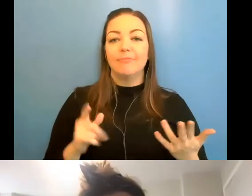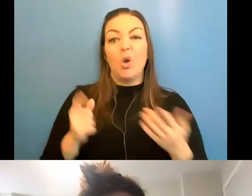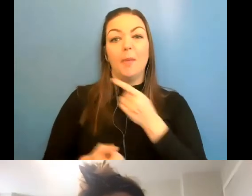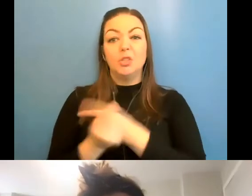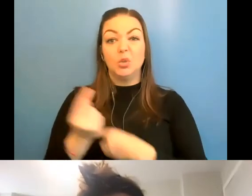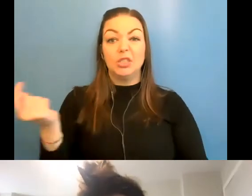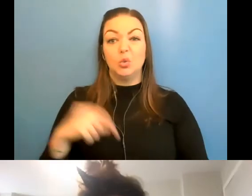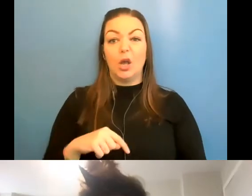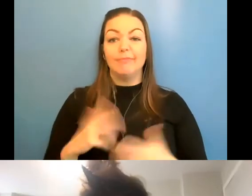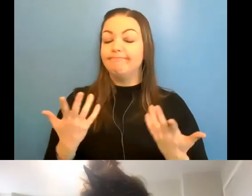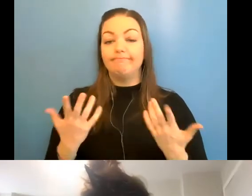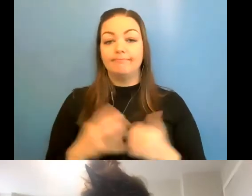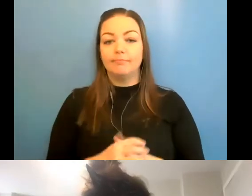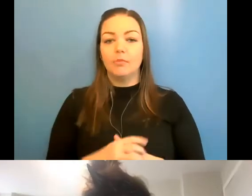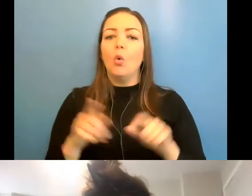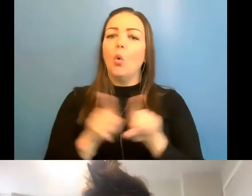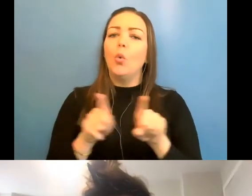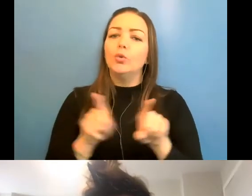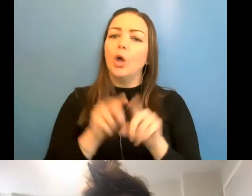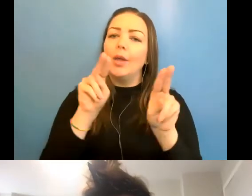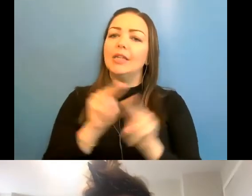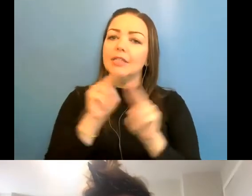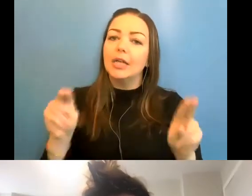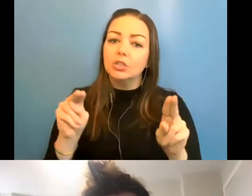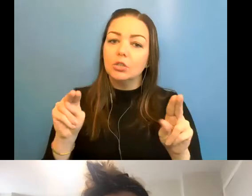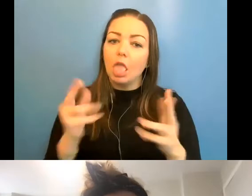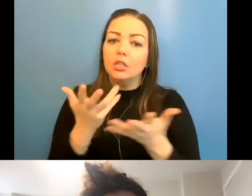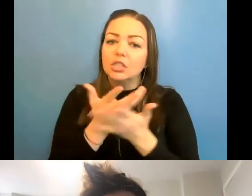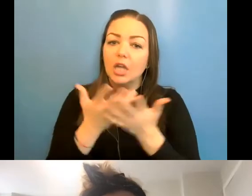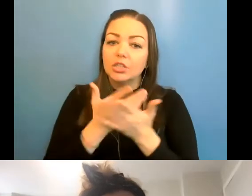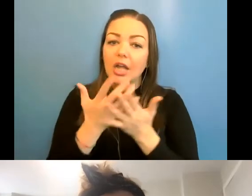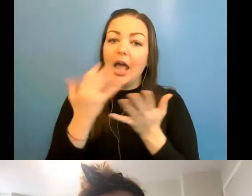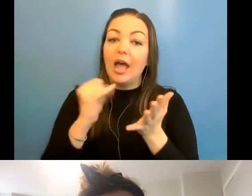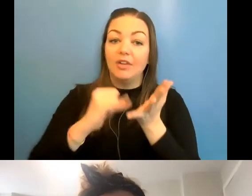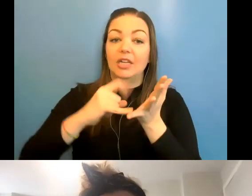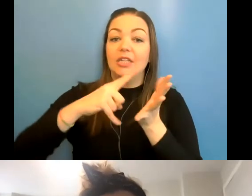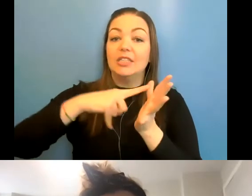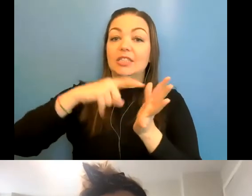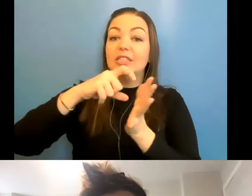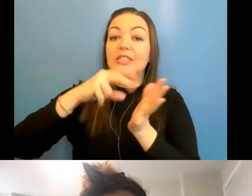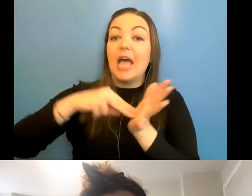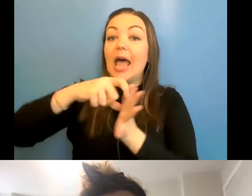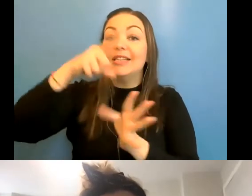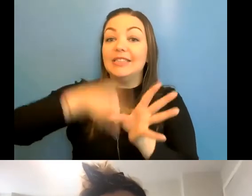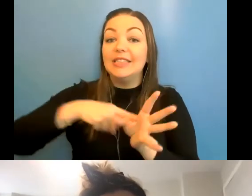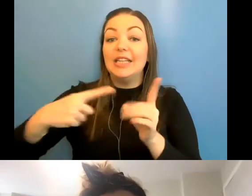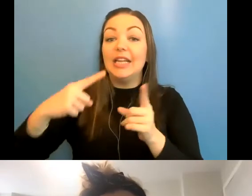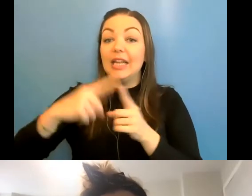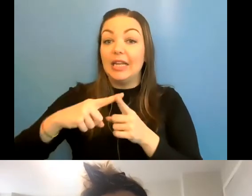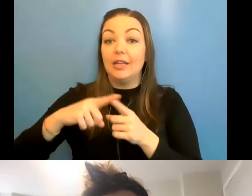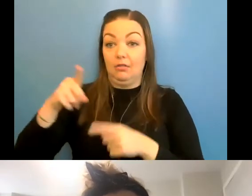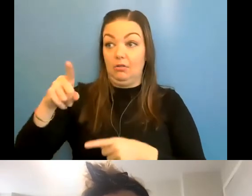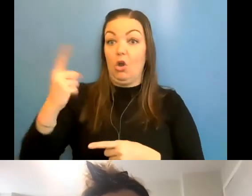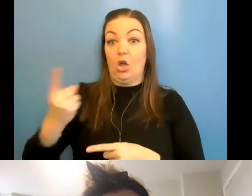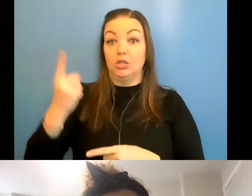The international discussion panel has Sandy Yee, who was a placement with us speaking on it. So you'll be able to find out a little